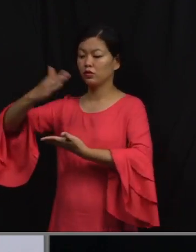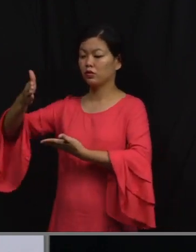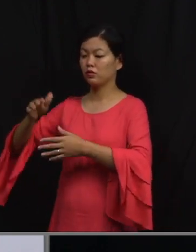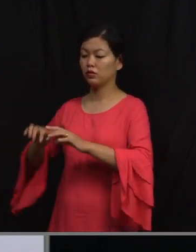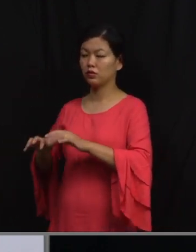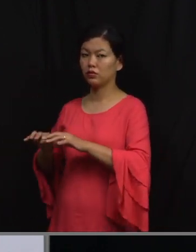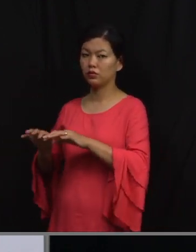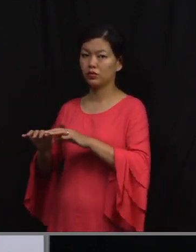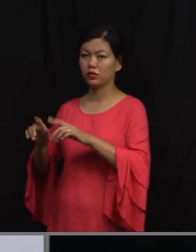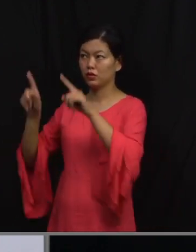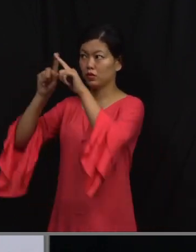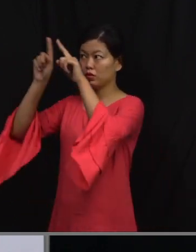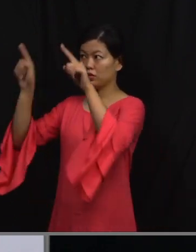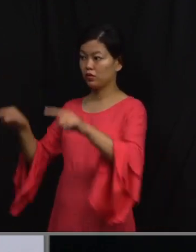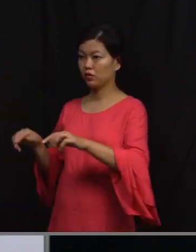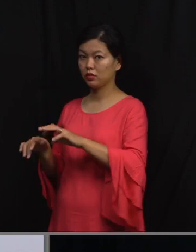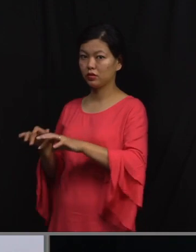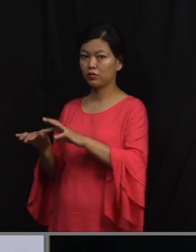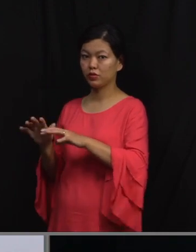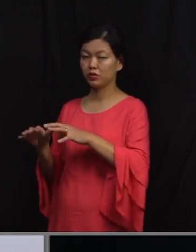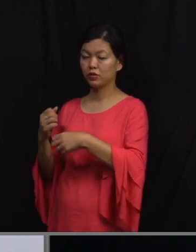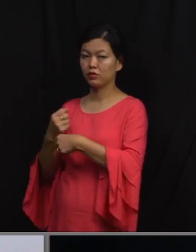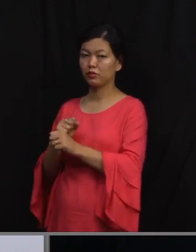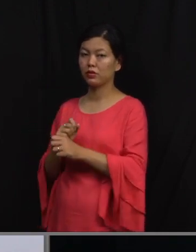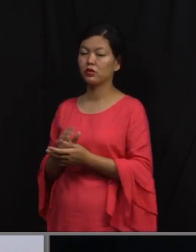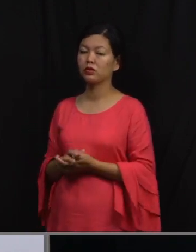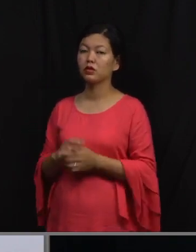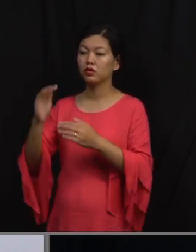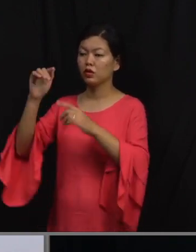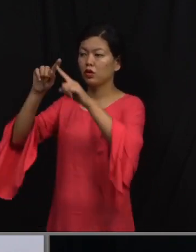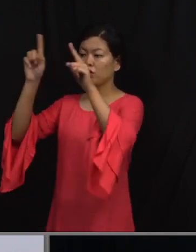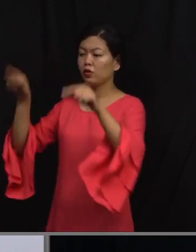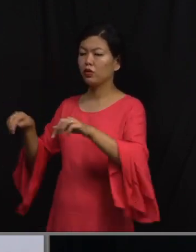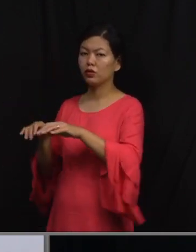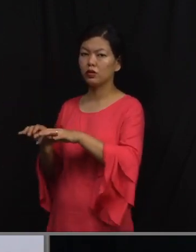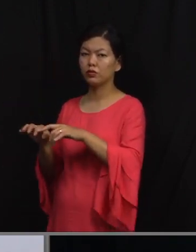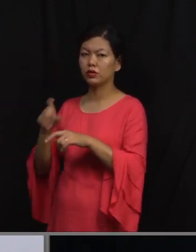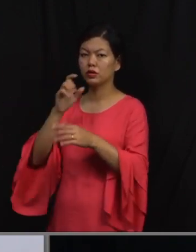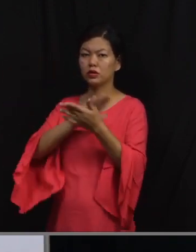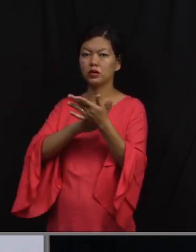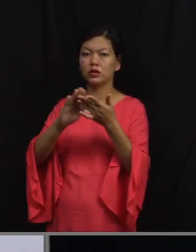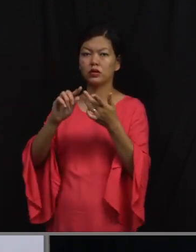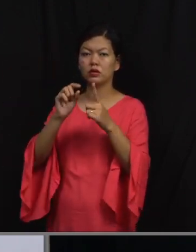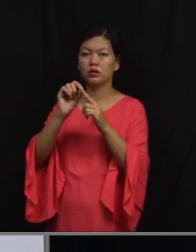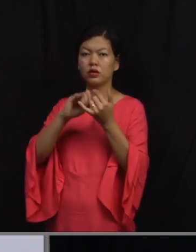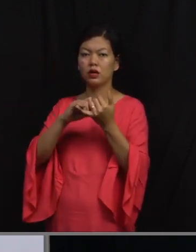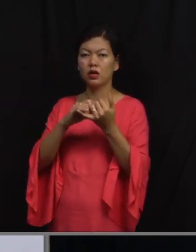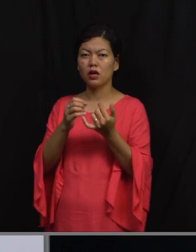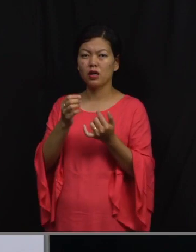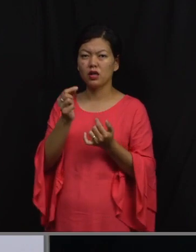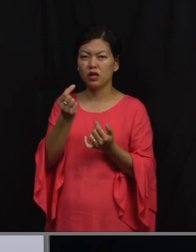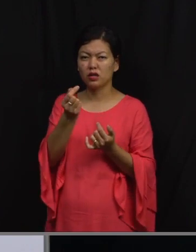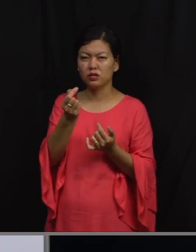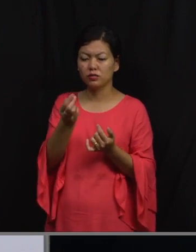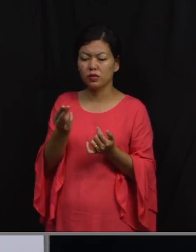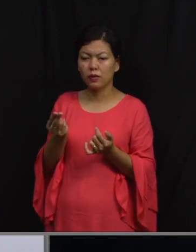So every computer chips, okay, computer chips means whether you are using the memory card, whether you are using